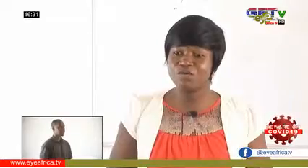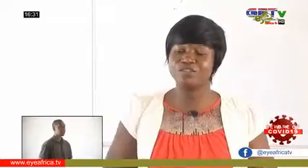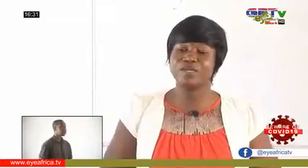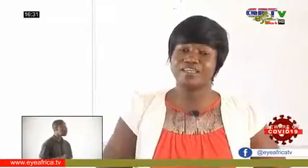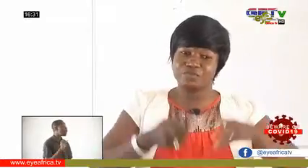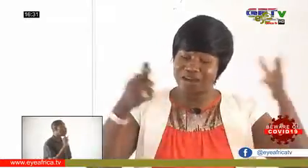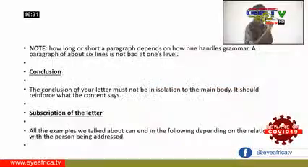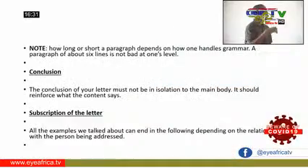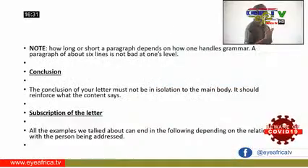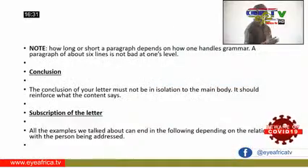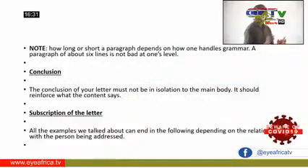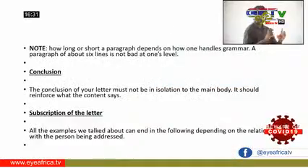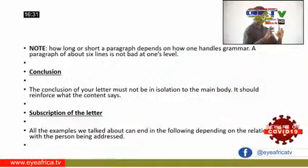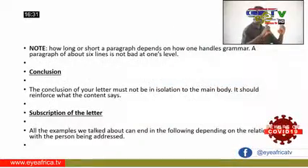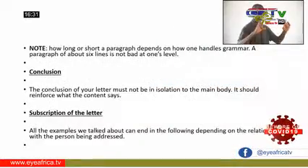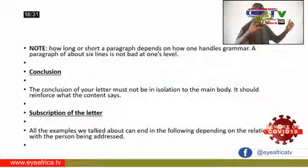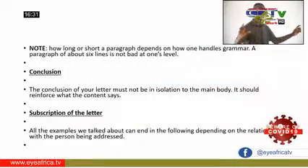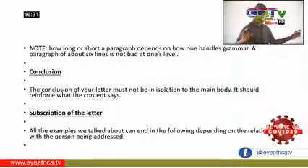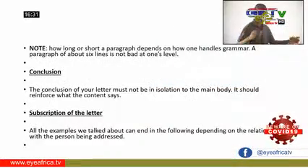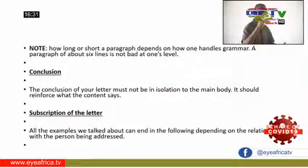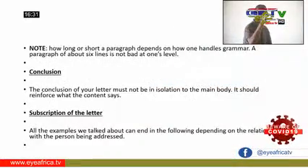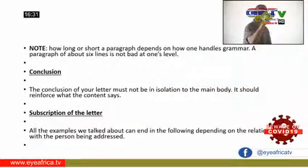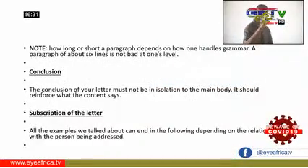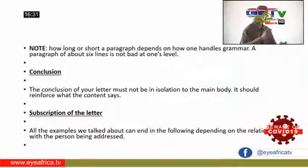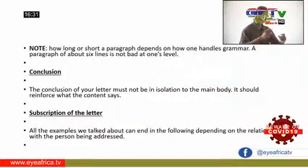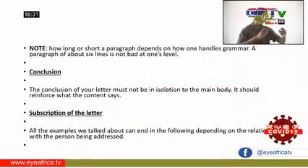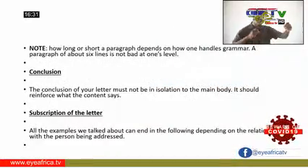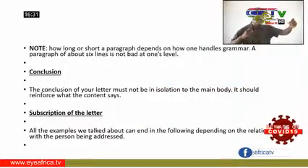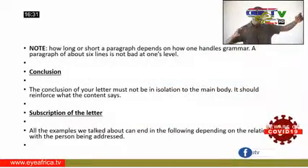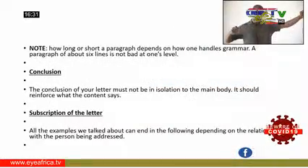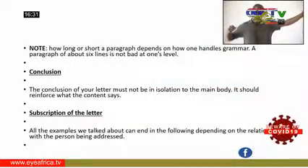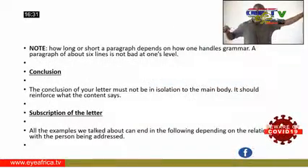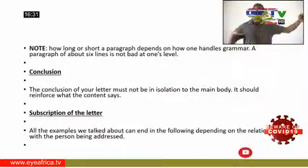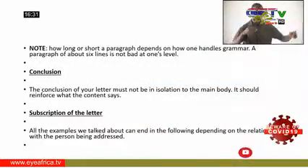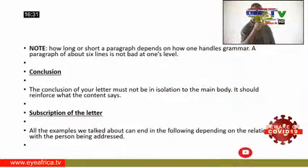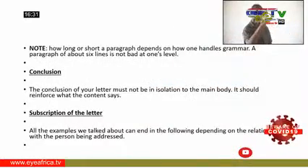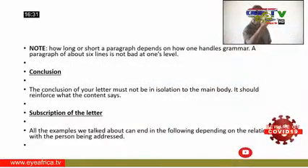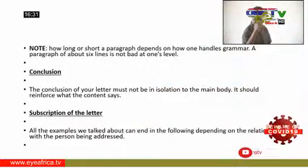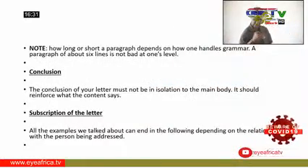Others may want to expand on their paragraphs to have longer paragraphs.